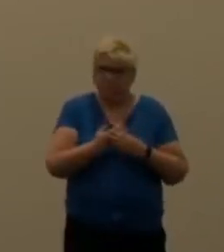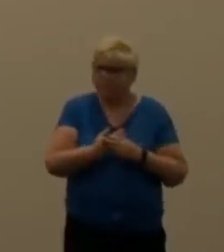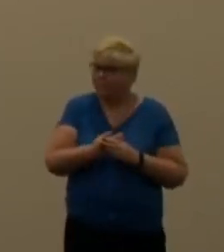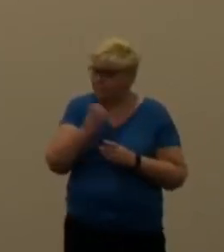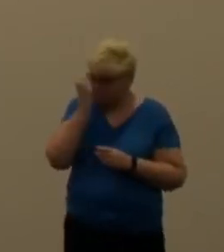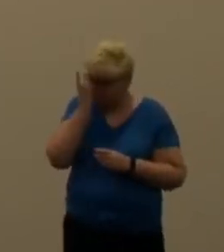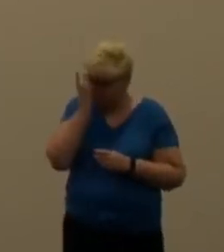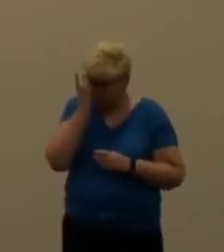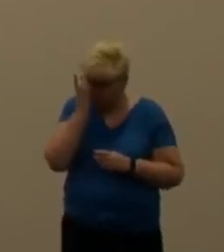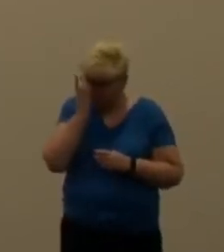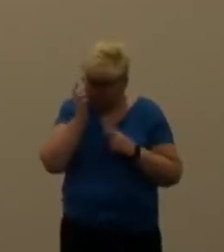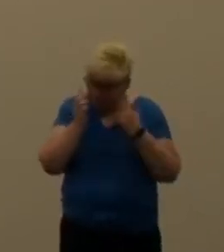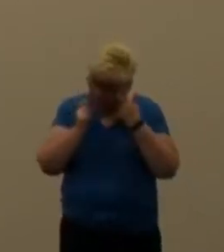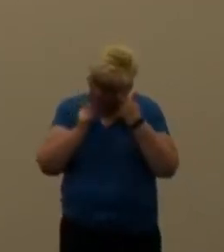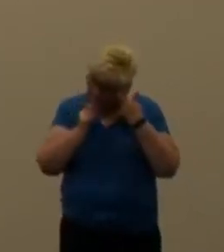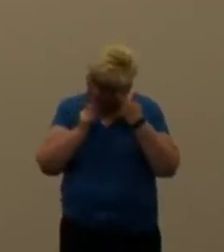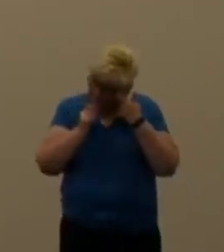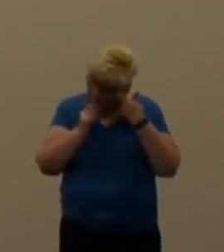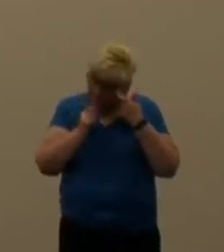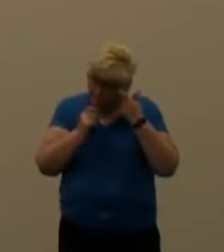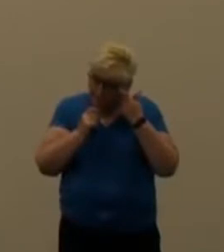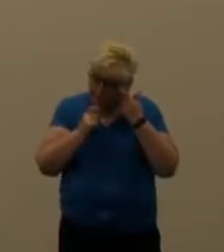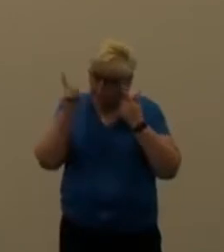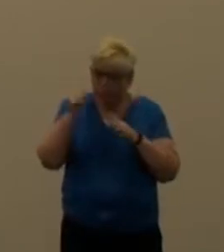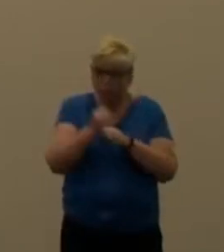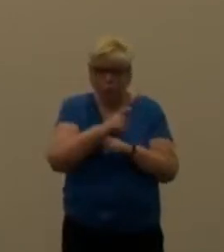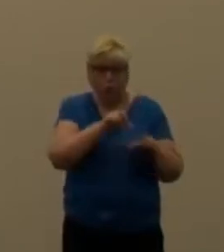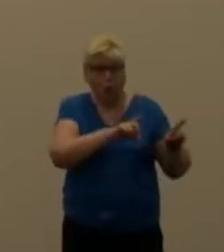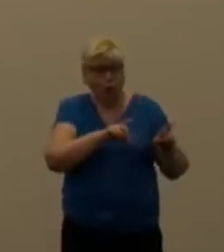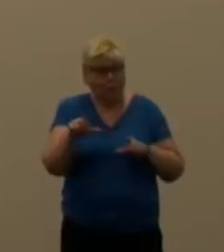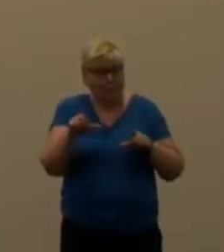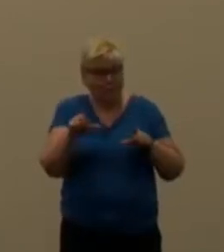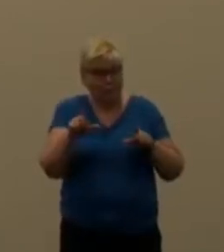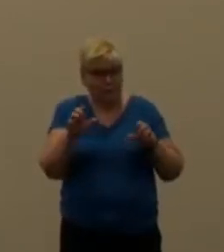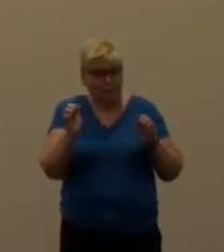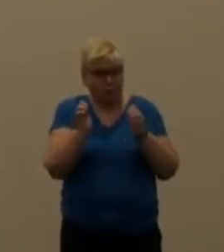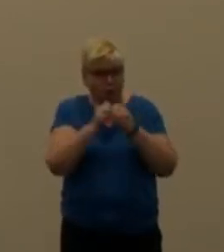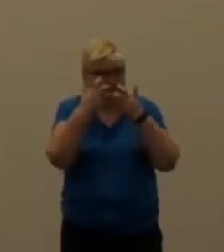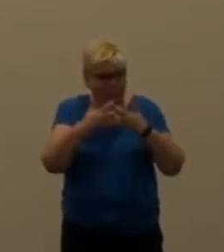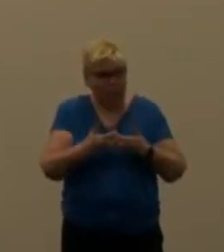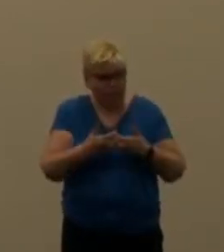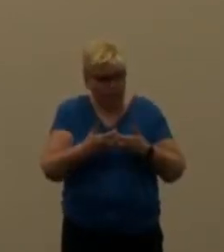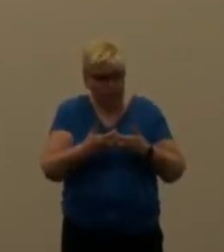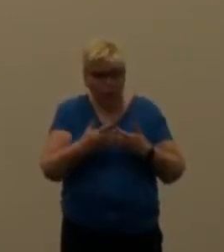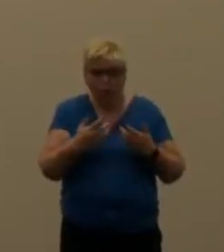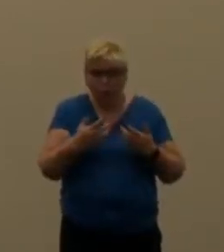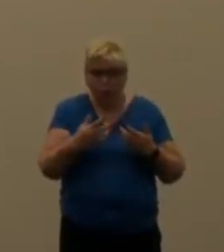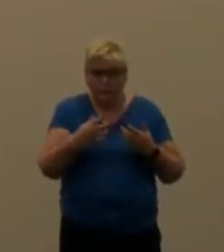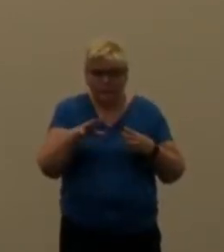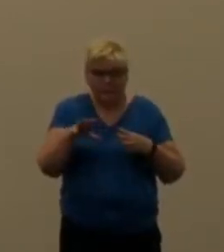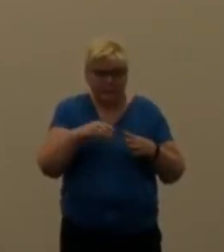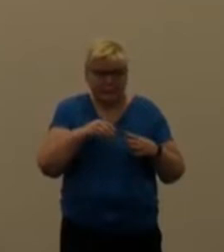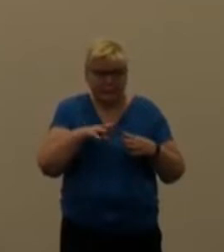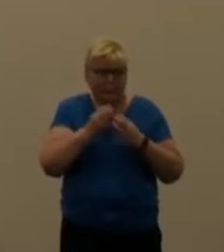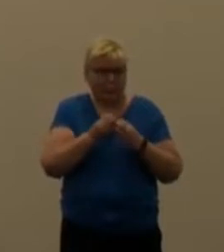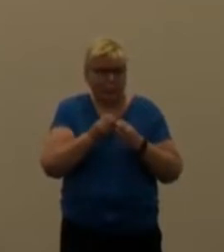the part where we do the continuous integration. So basically, it is taking